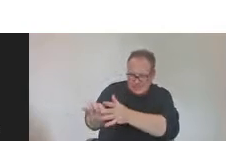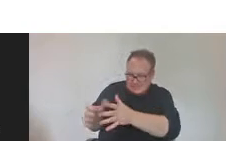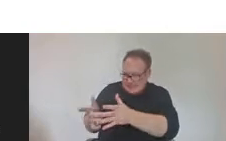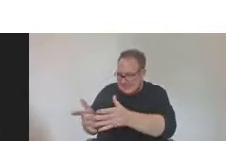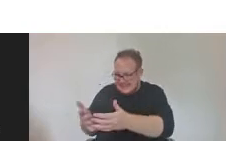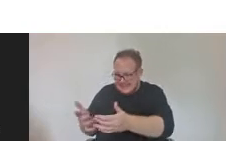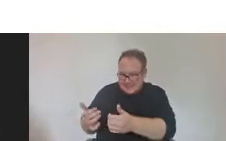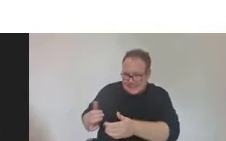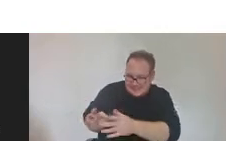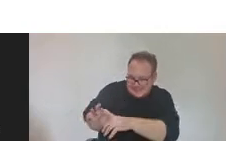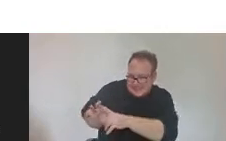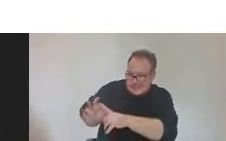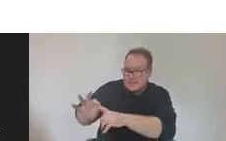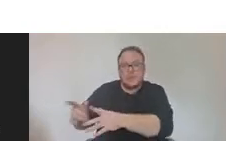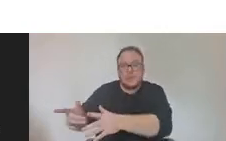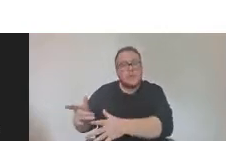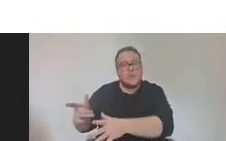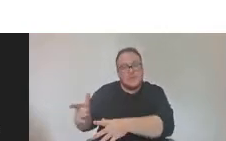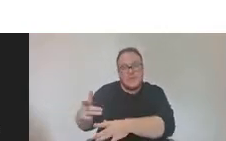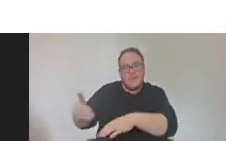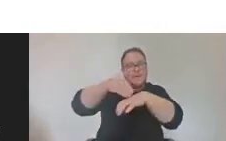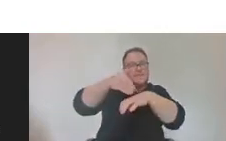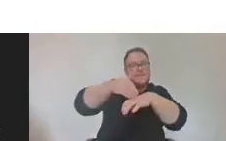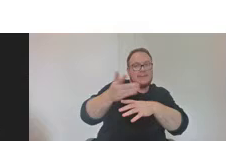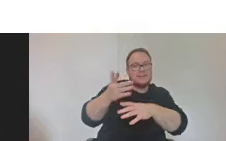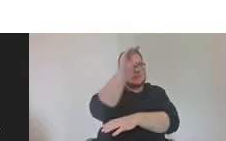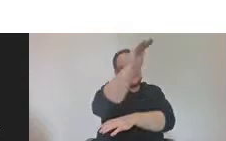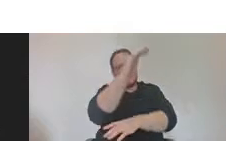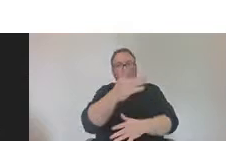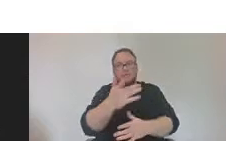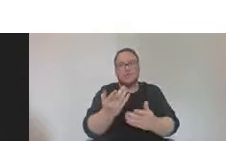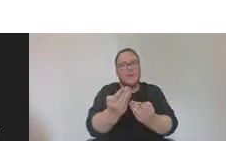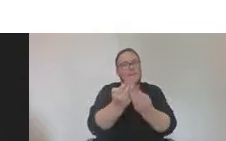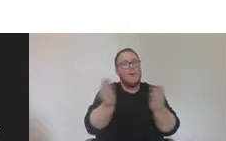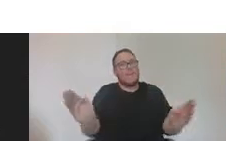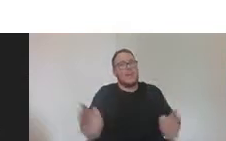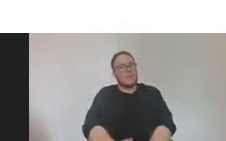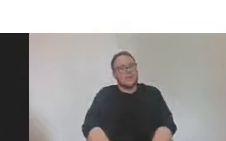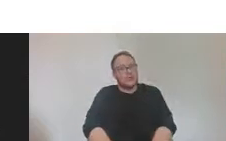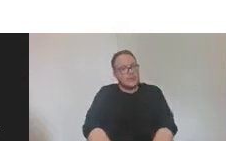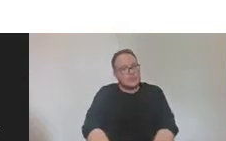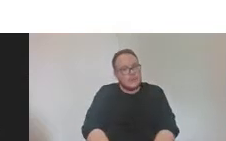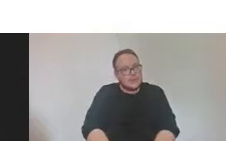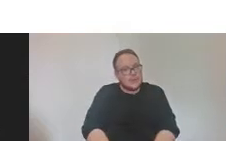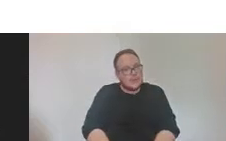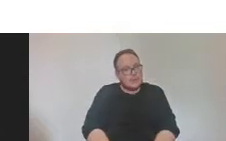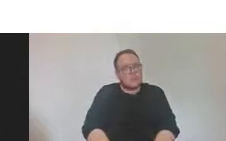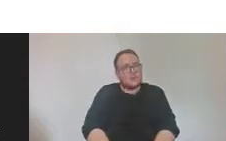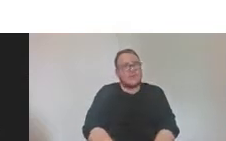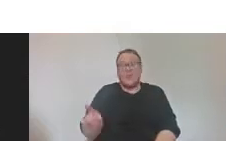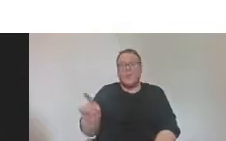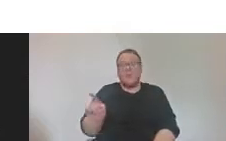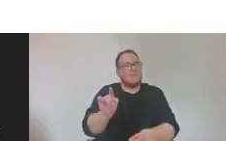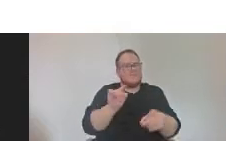improve the health of our population in the future. This isn't a short-term goal, this is a long-term